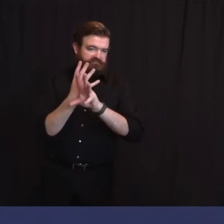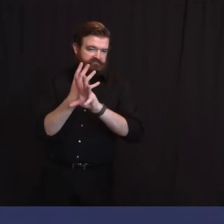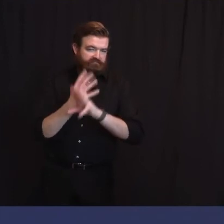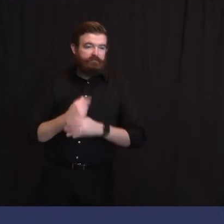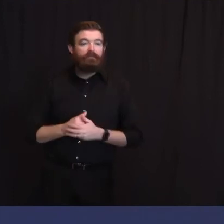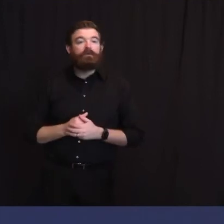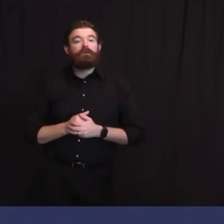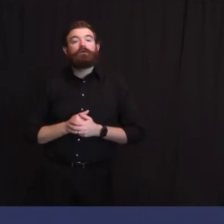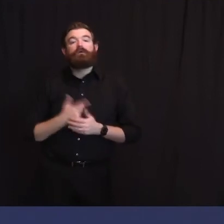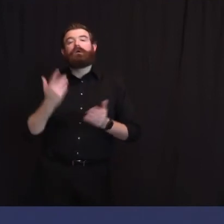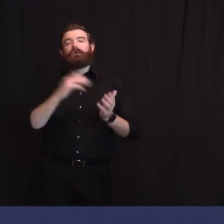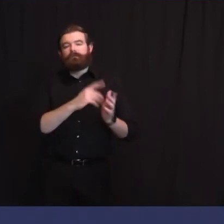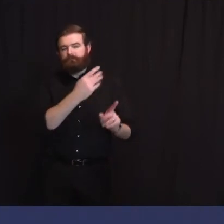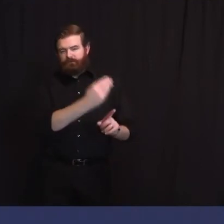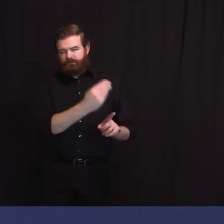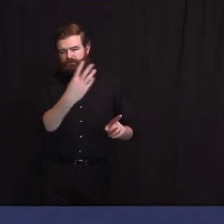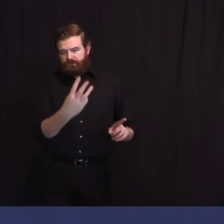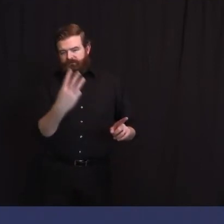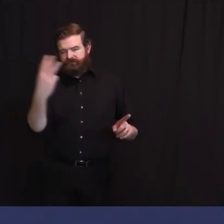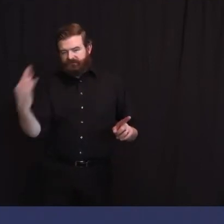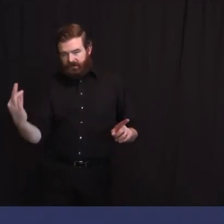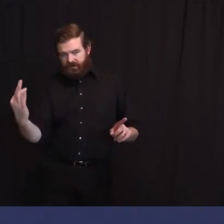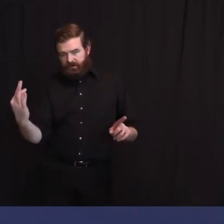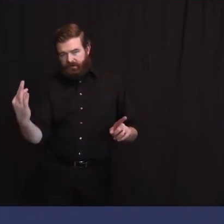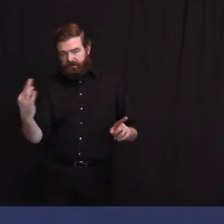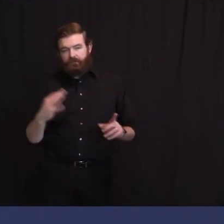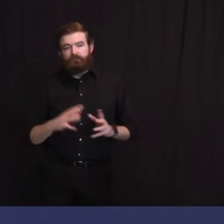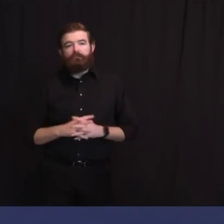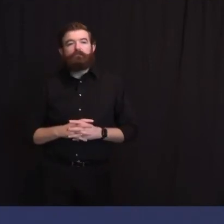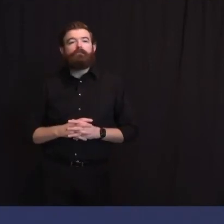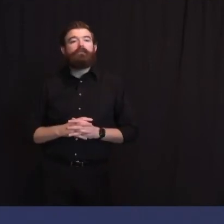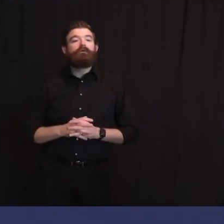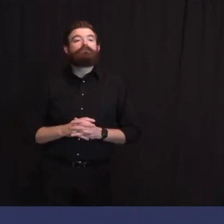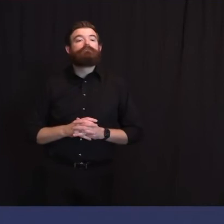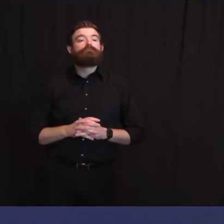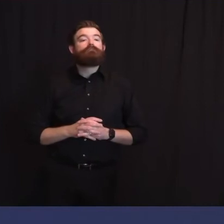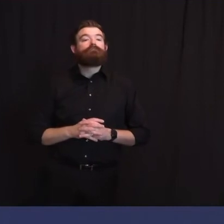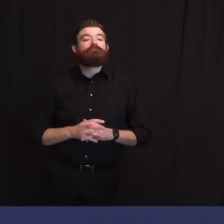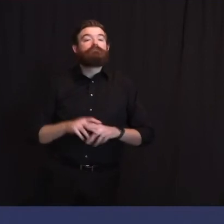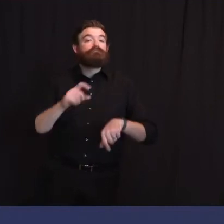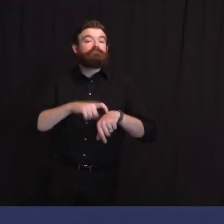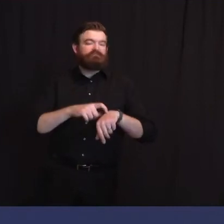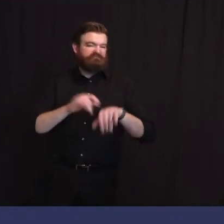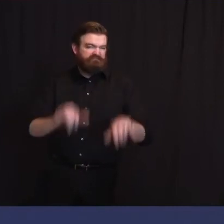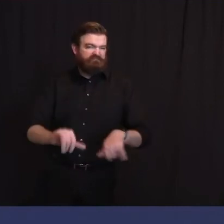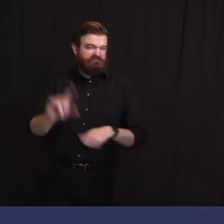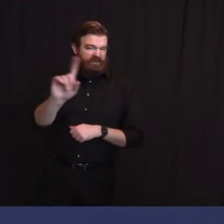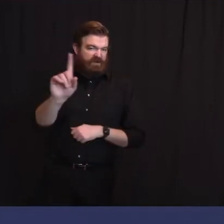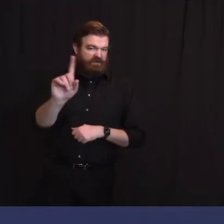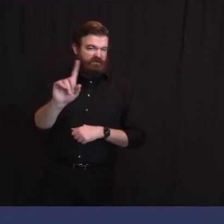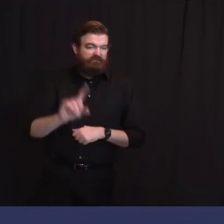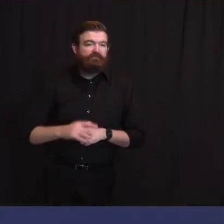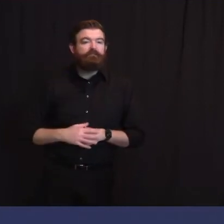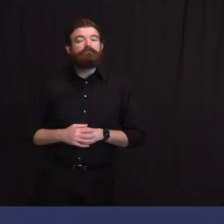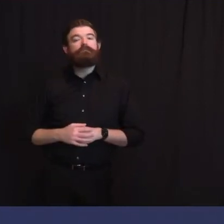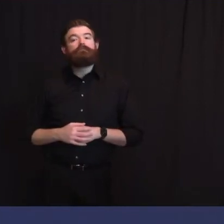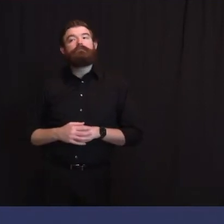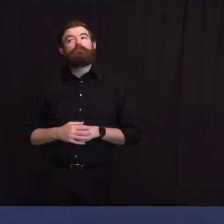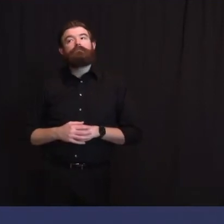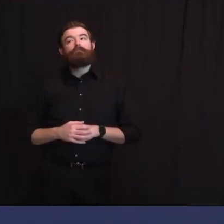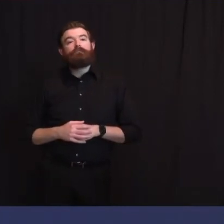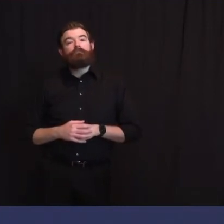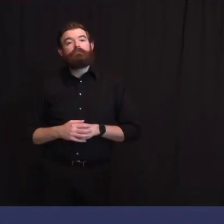rhythm. Unless you hear otherwise, it's Monday at 1. Again, Judy, Pat, or I have not yet heard from the White